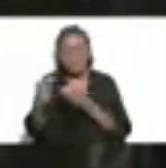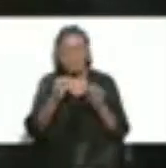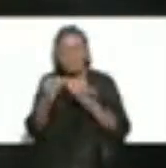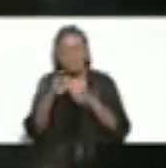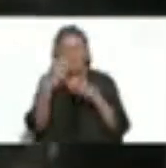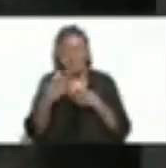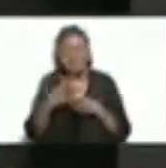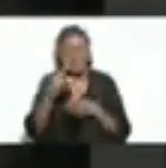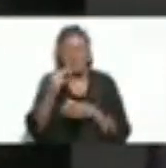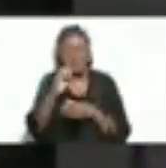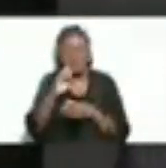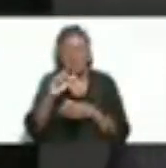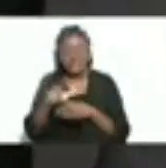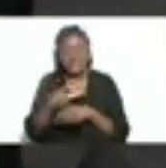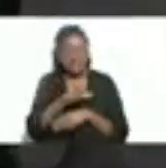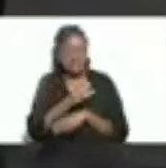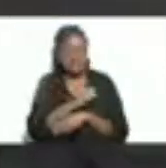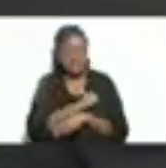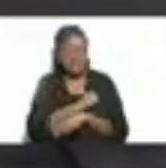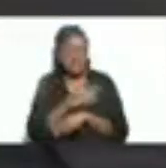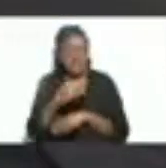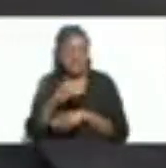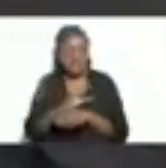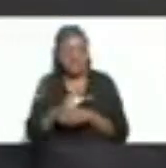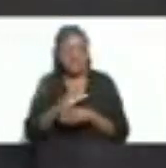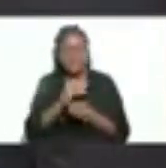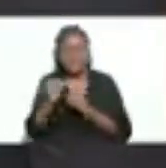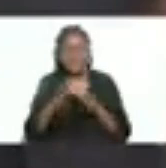Neil Strawn and Corporate Manager of Business Robert Cox.